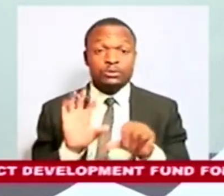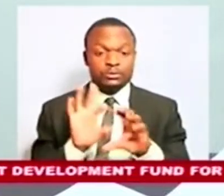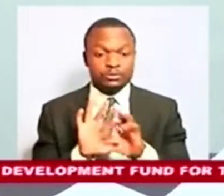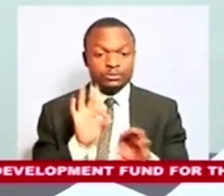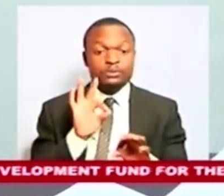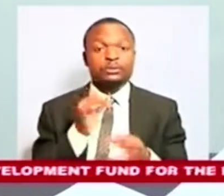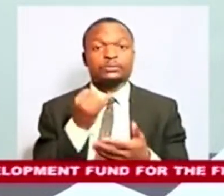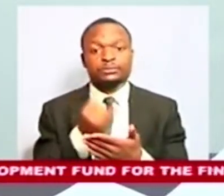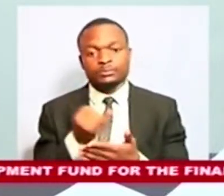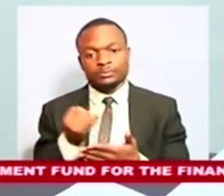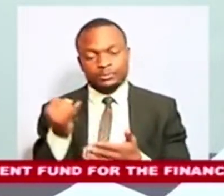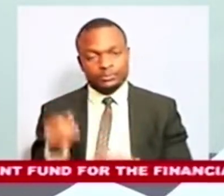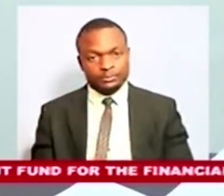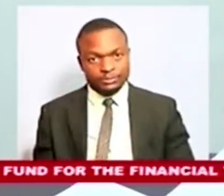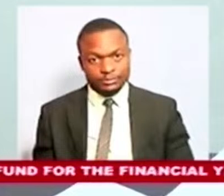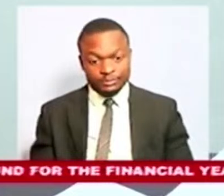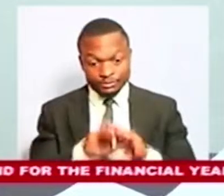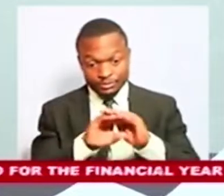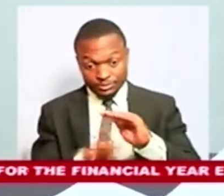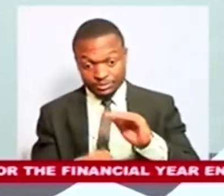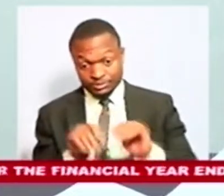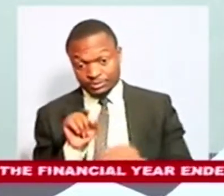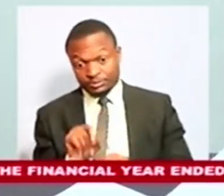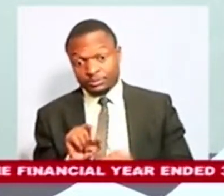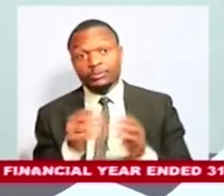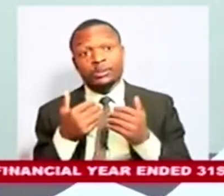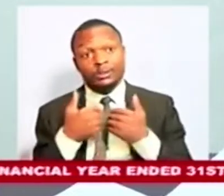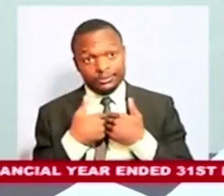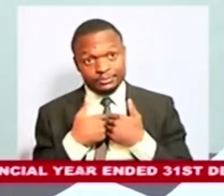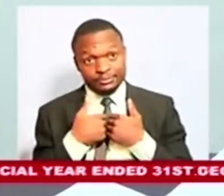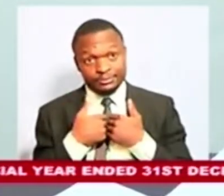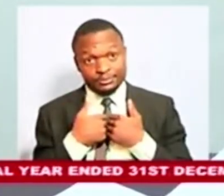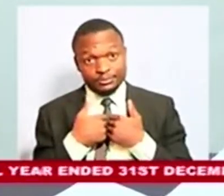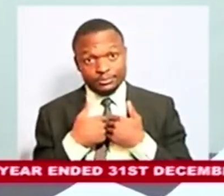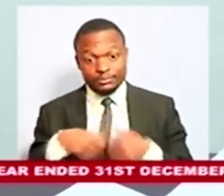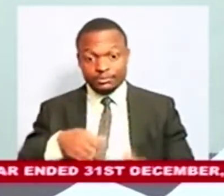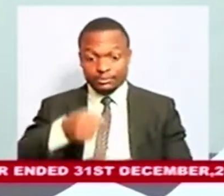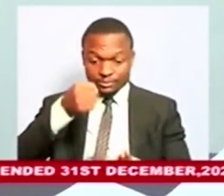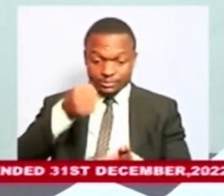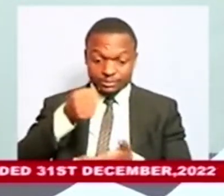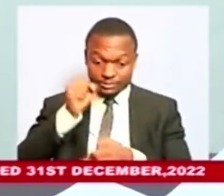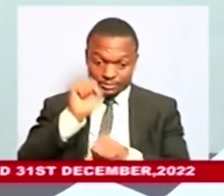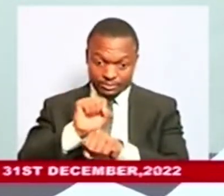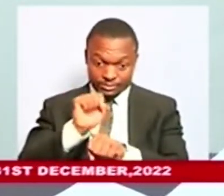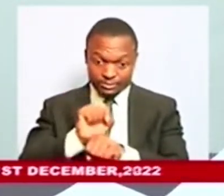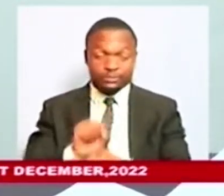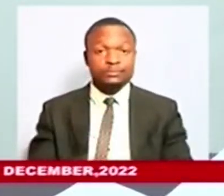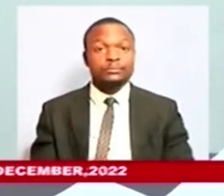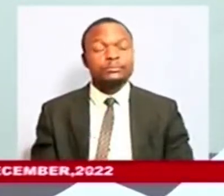audit findings. Then under there, you have budget performance.